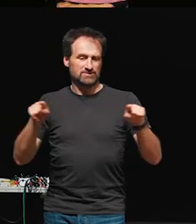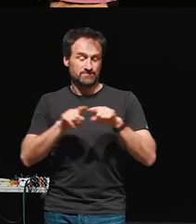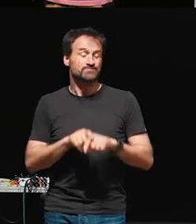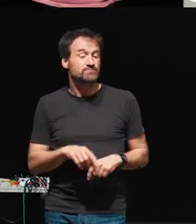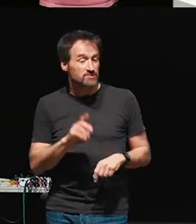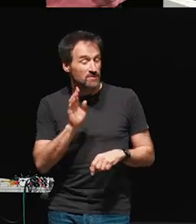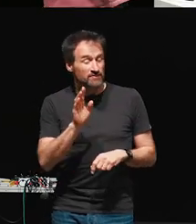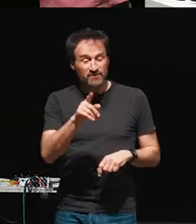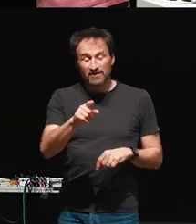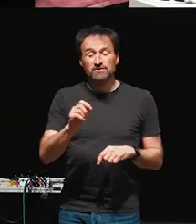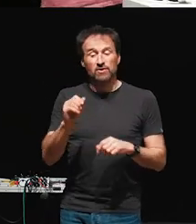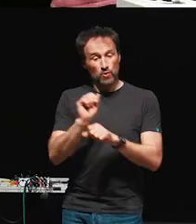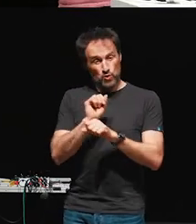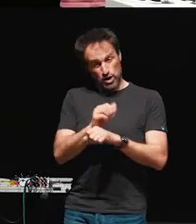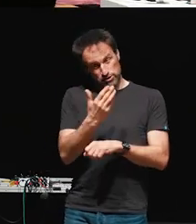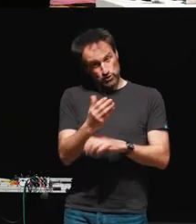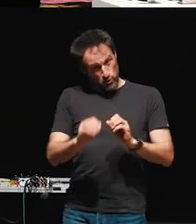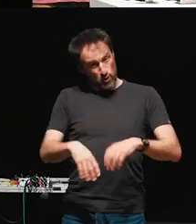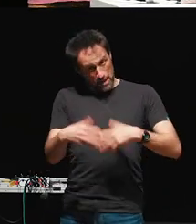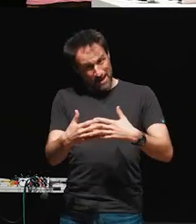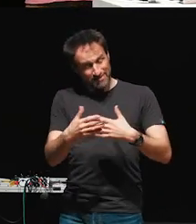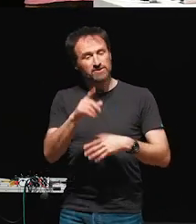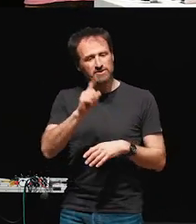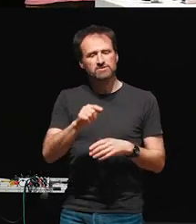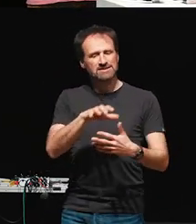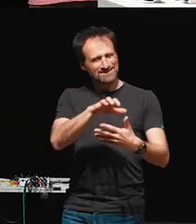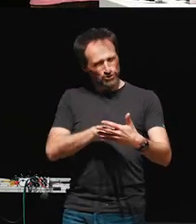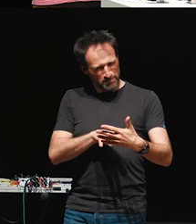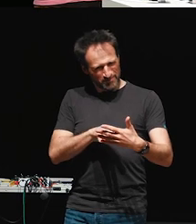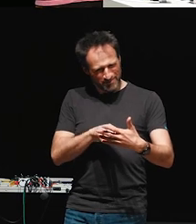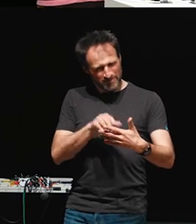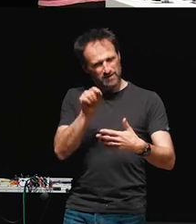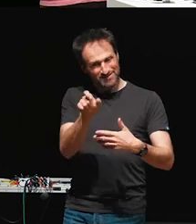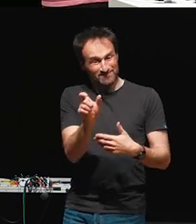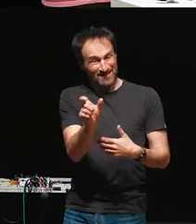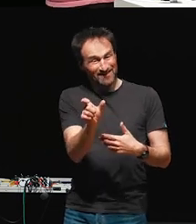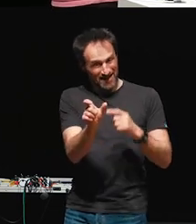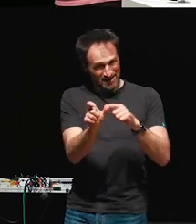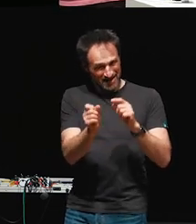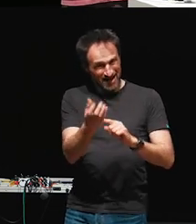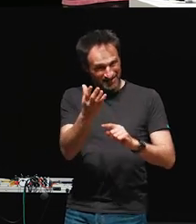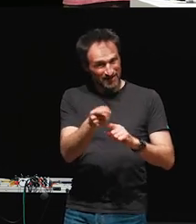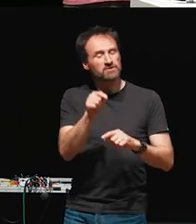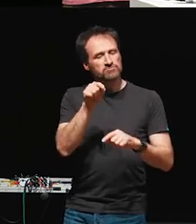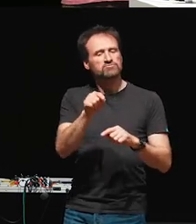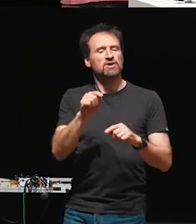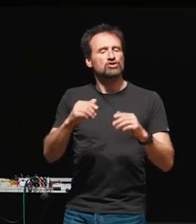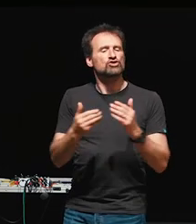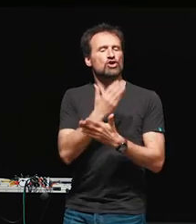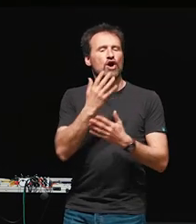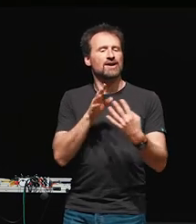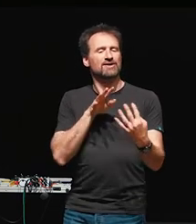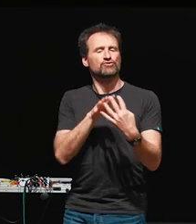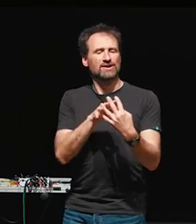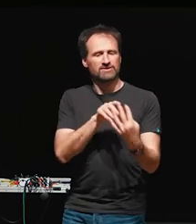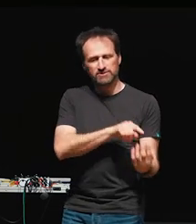up a worker like this, it's going to load that script at that file path you gave it into a new thread. And so you can actually think of them as